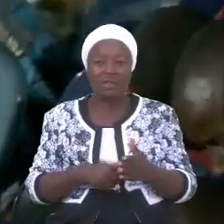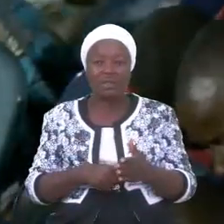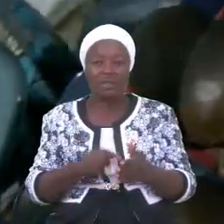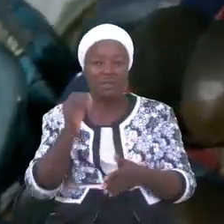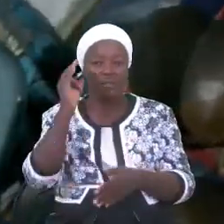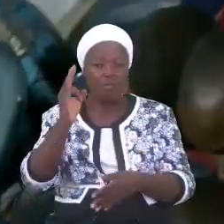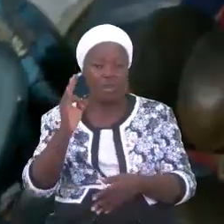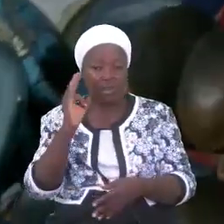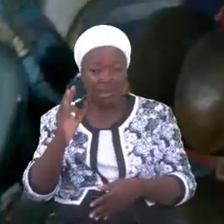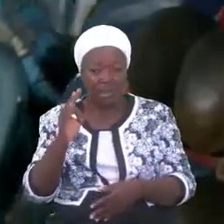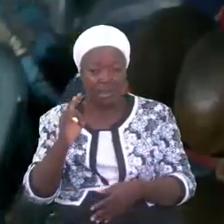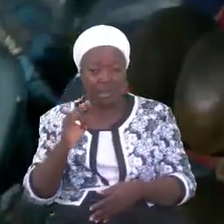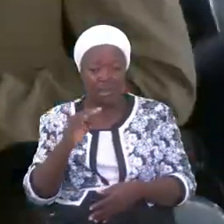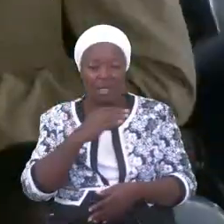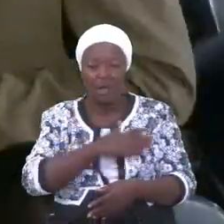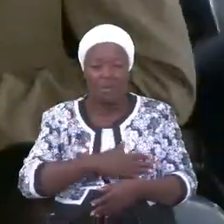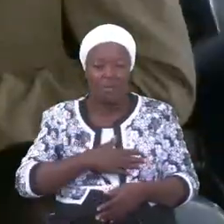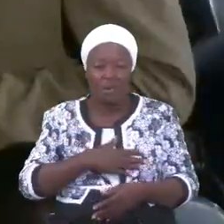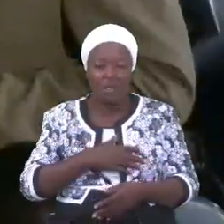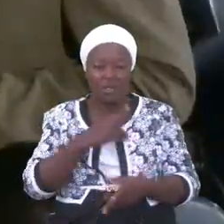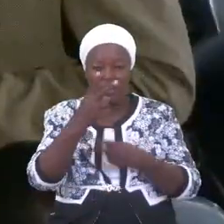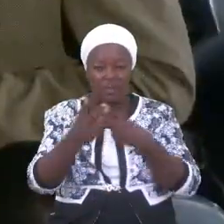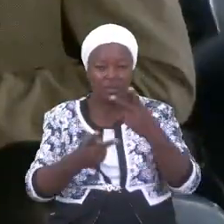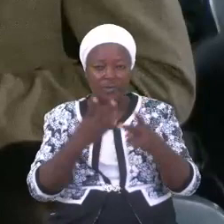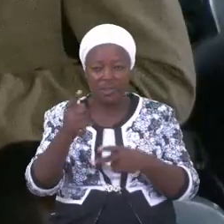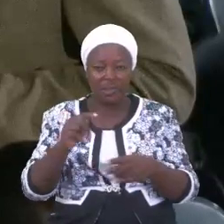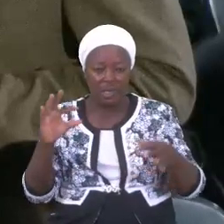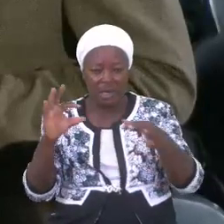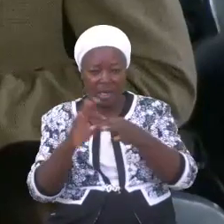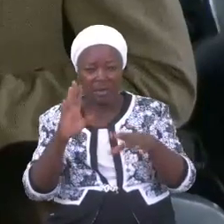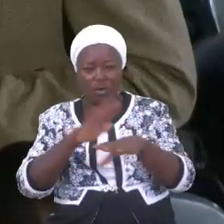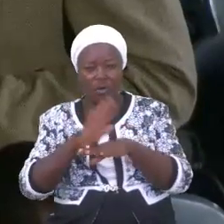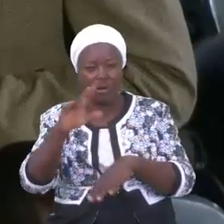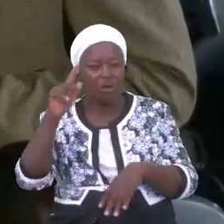please visit the link on the screen,